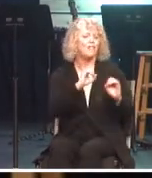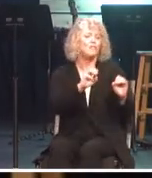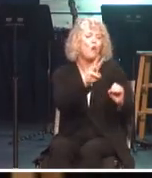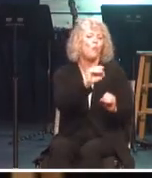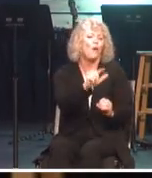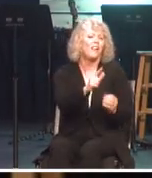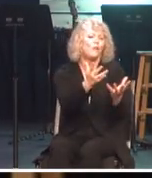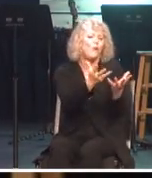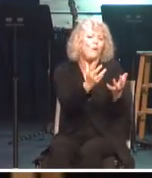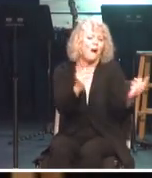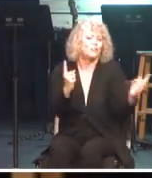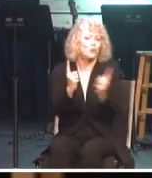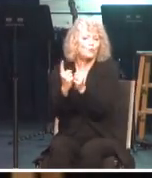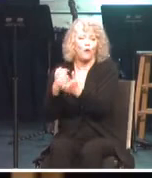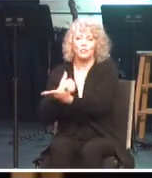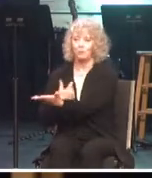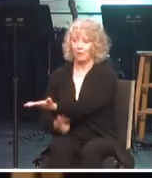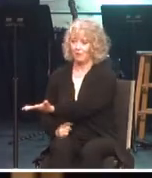to me.